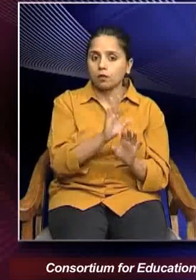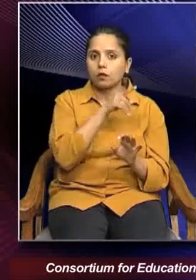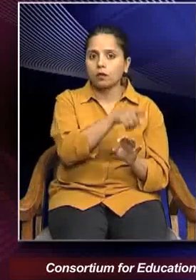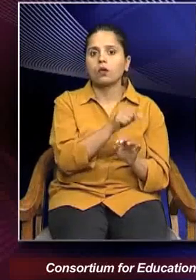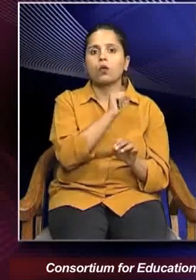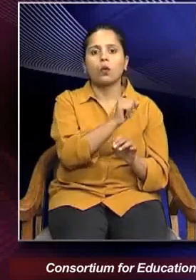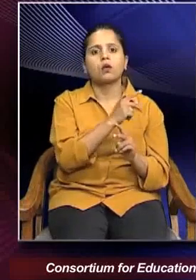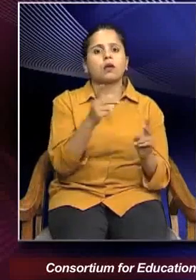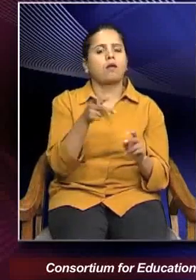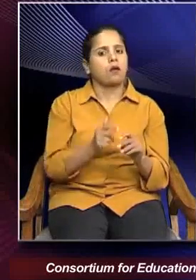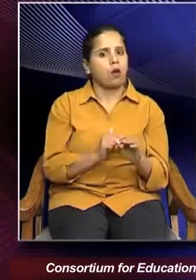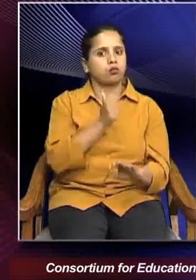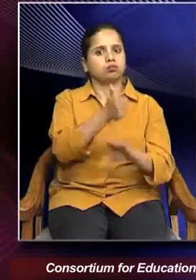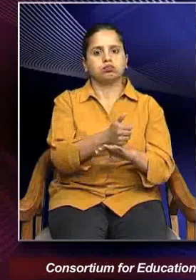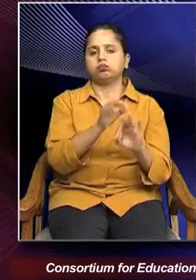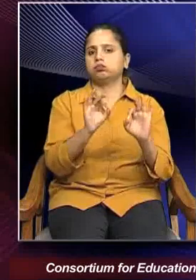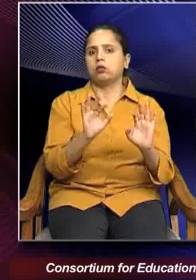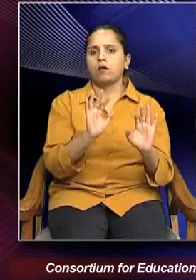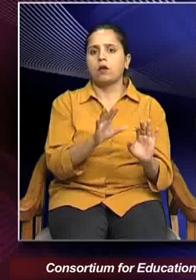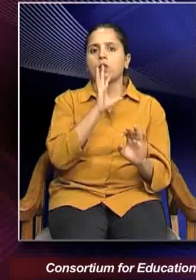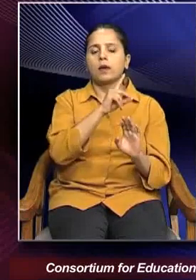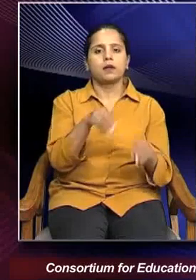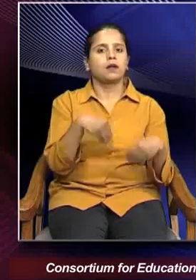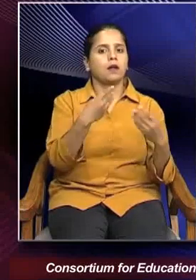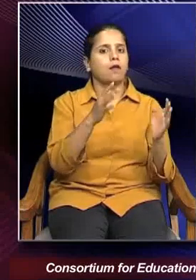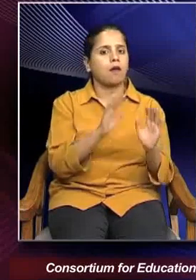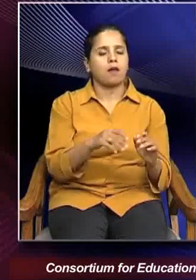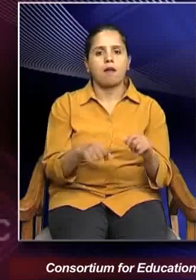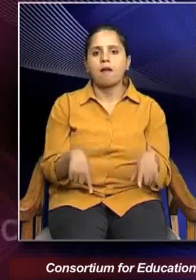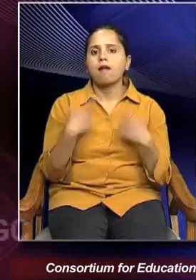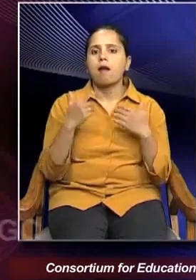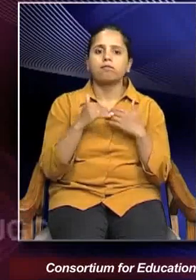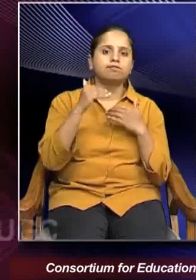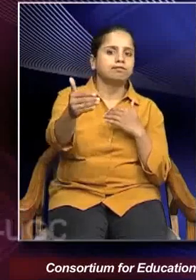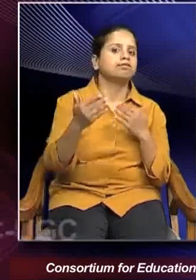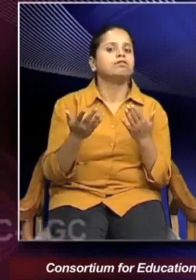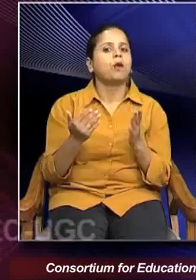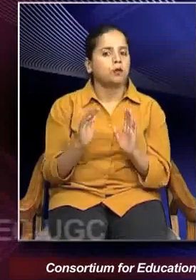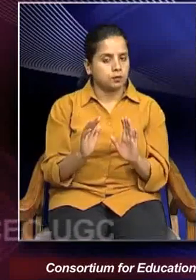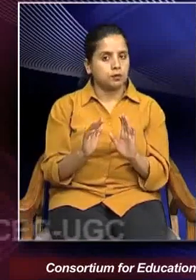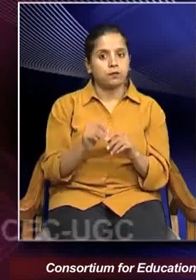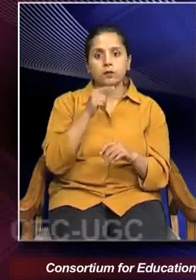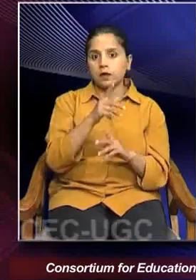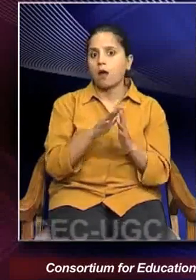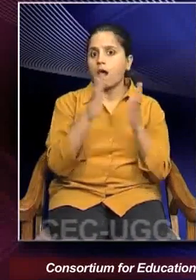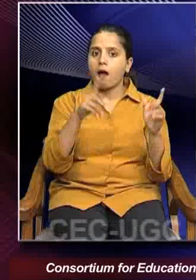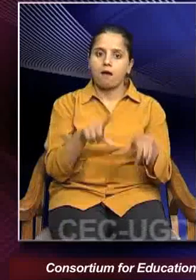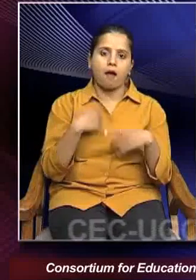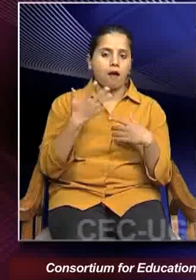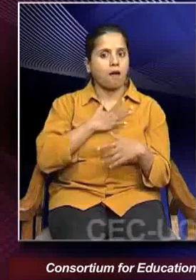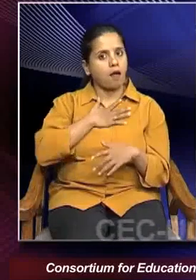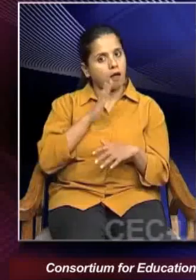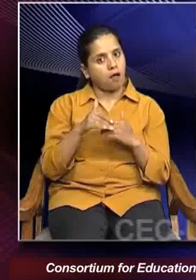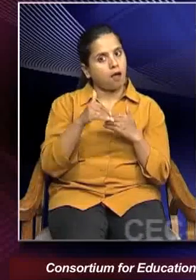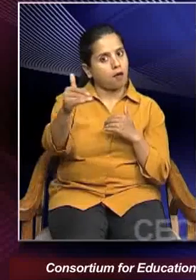establish institutions which actually provide certainty in life to a large extent. So, there is a higher life expectancy,